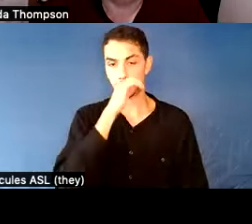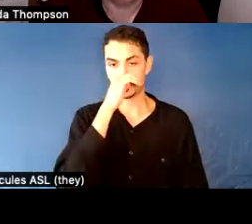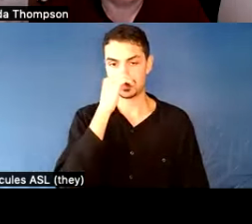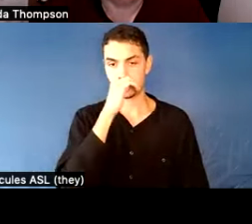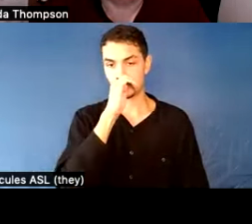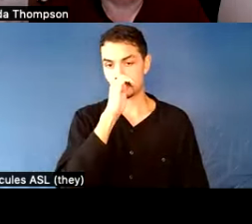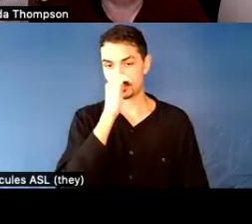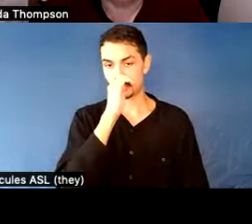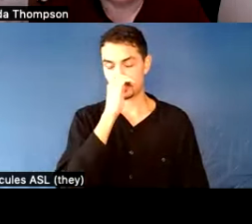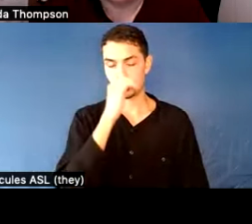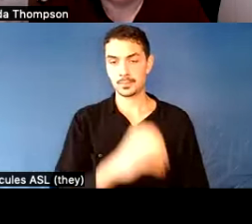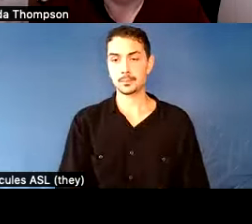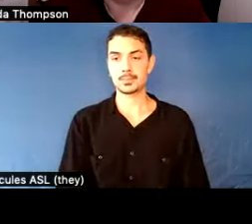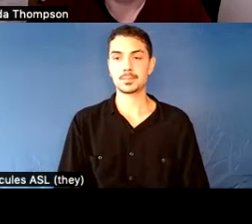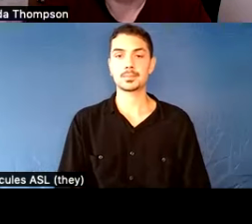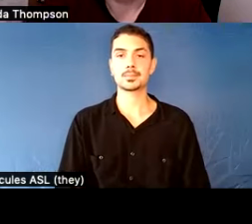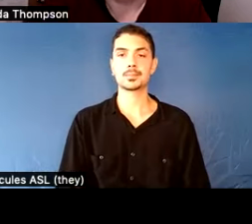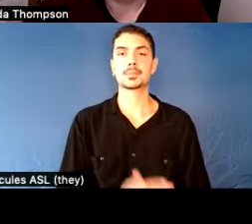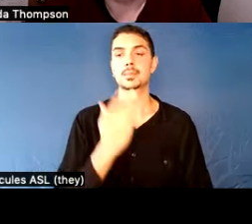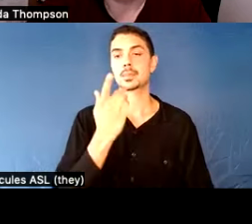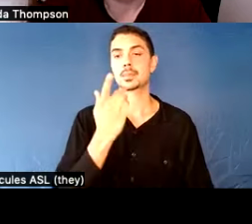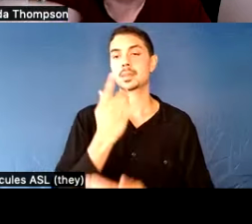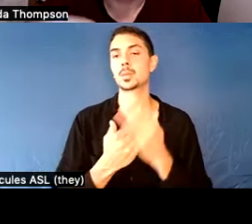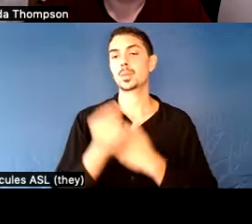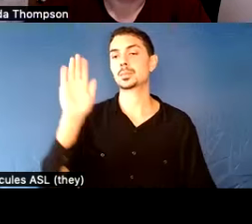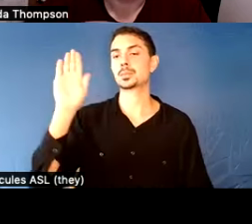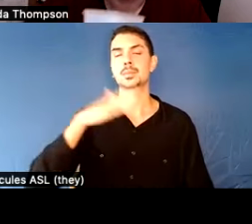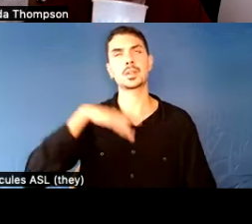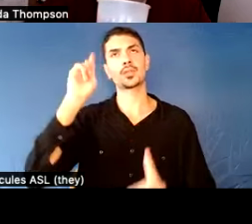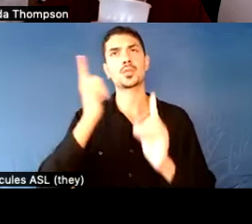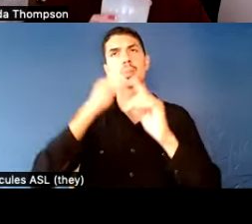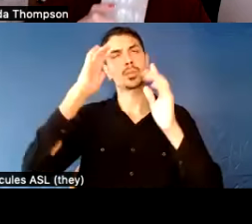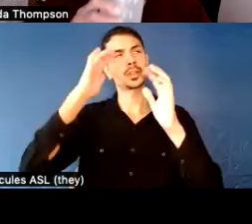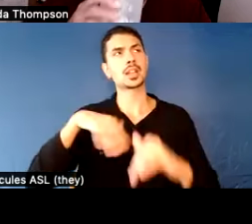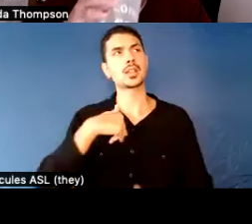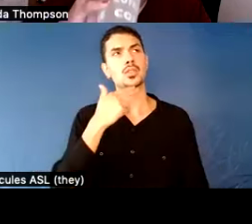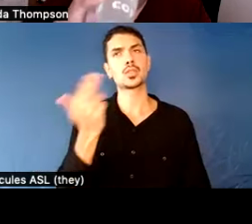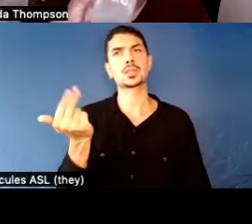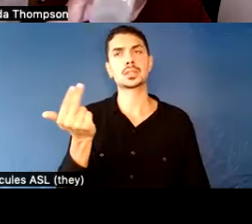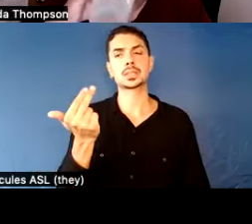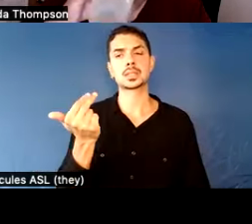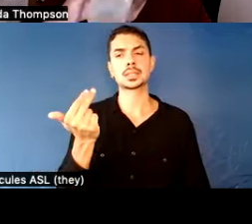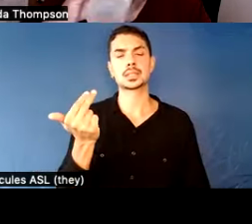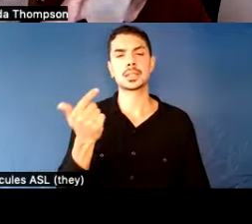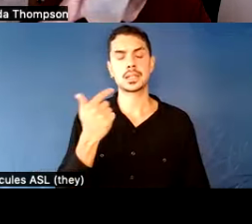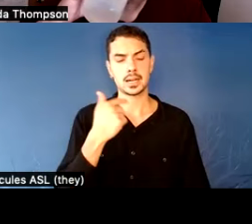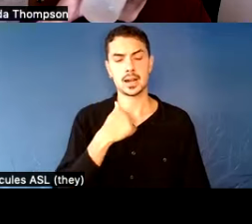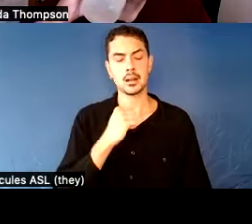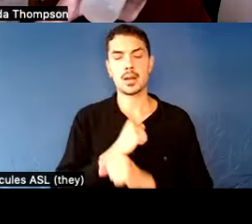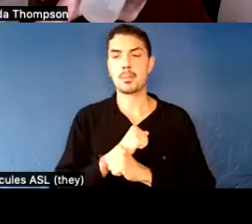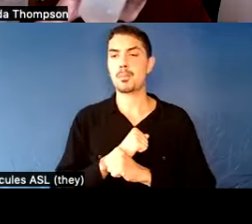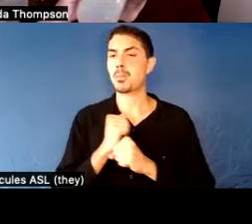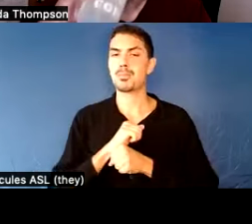I actually had, I guess, my first breakdown when I was about 13 years old. And I blew up on one of my